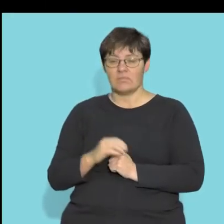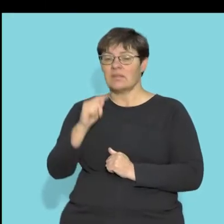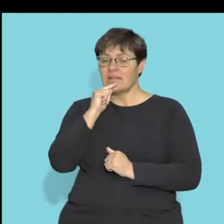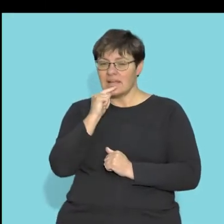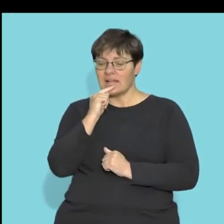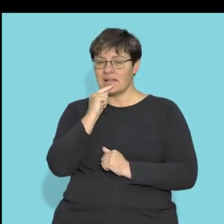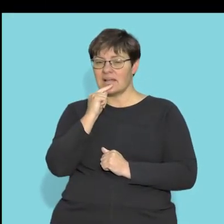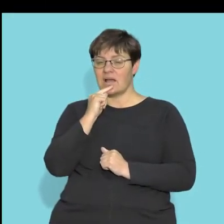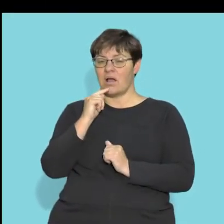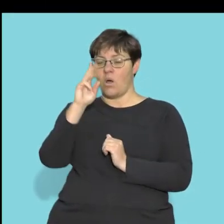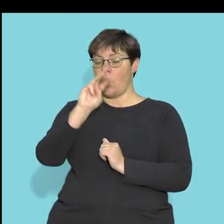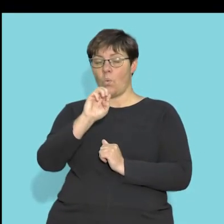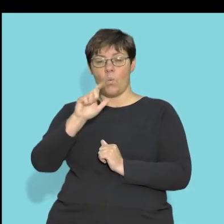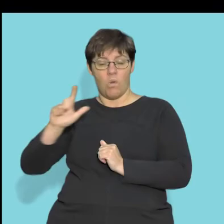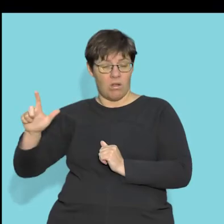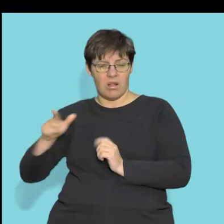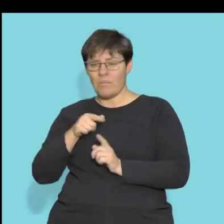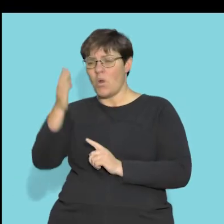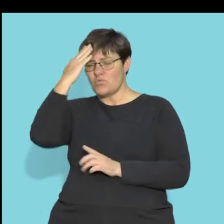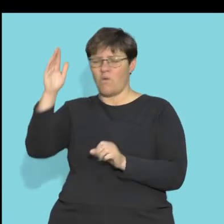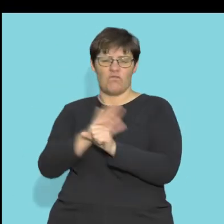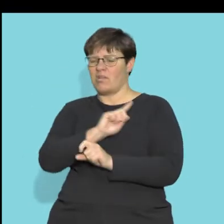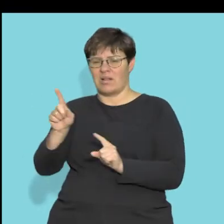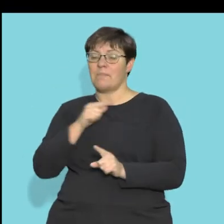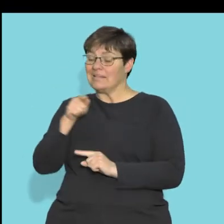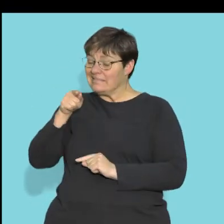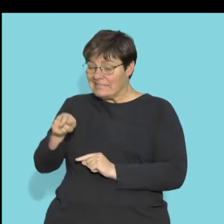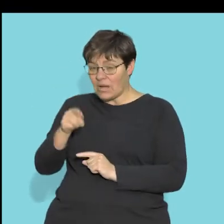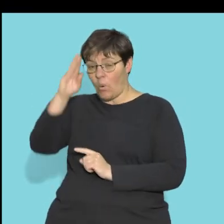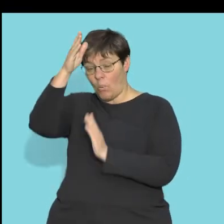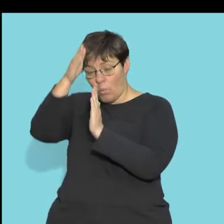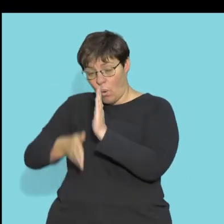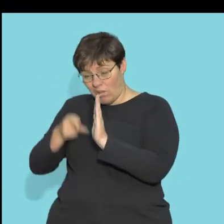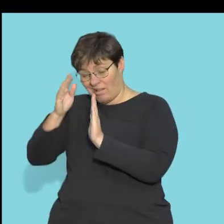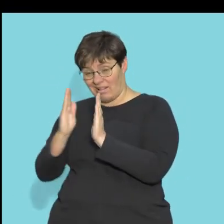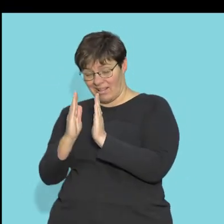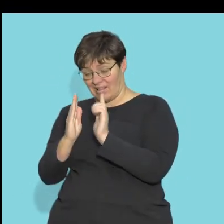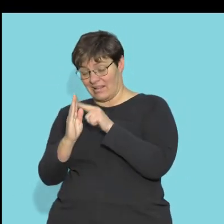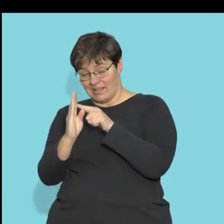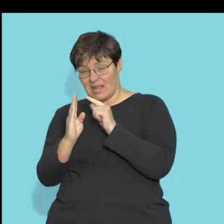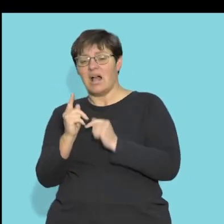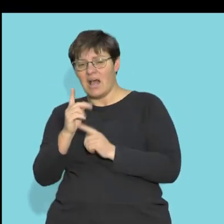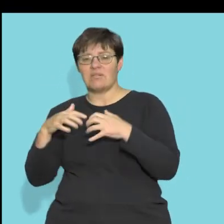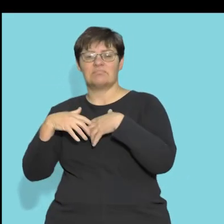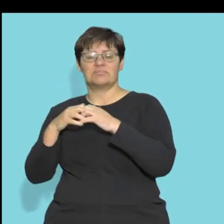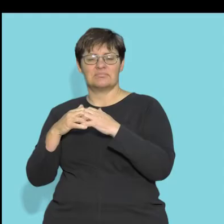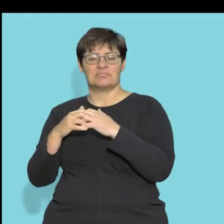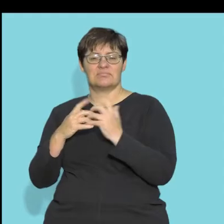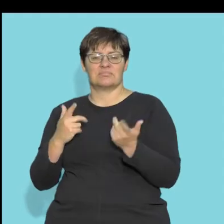wall, you don't have to know all of this, but its structure is made up of these, all right, if I can